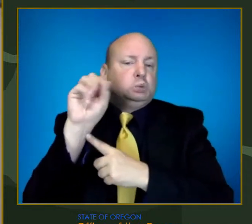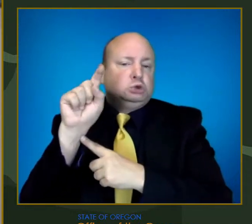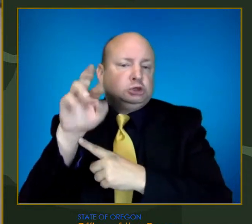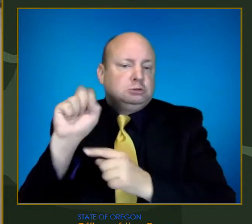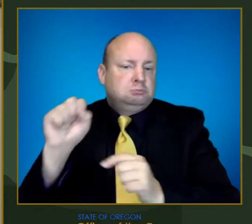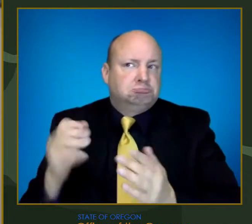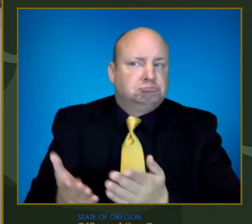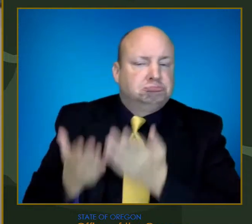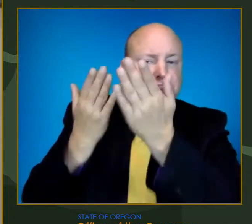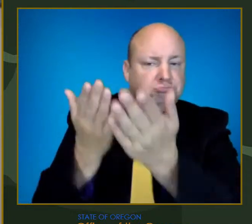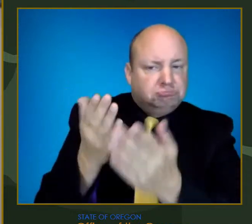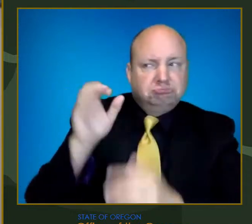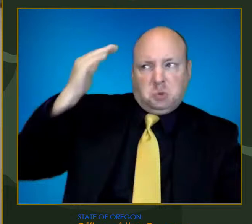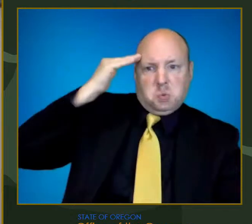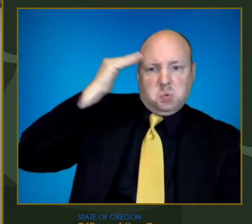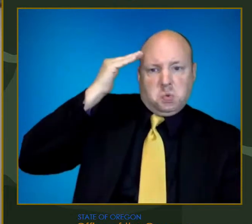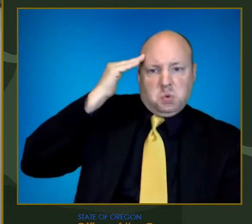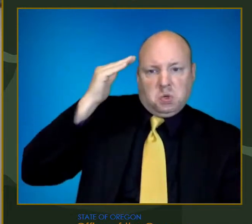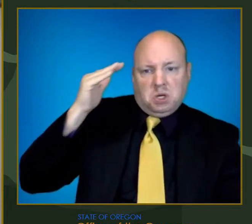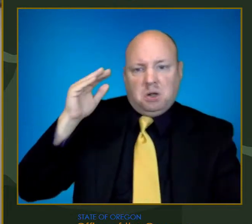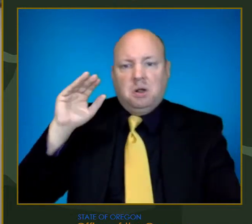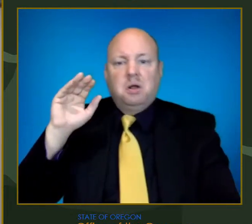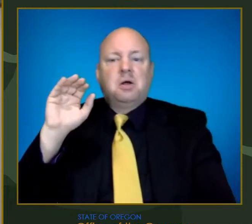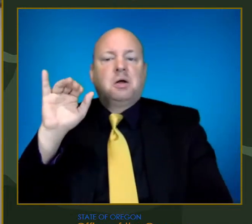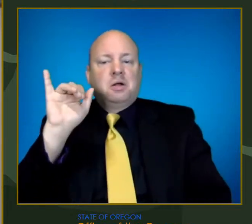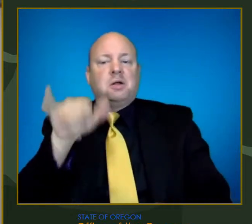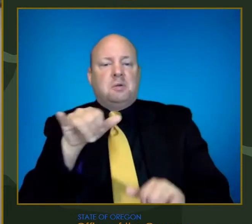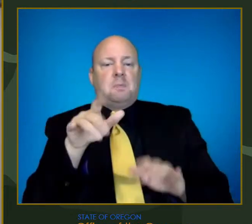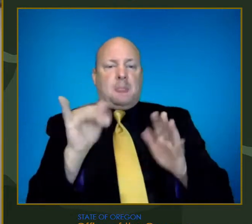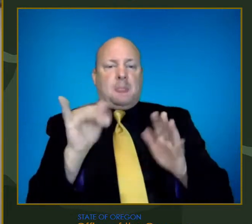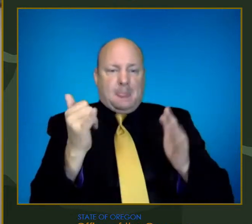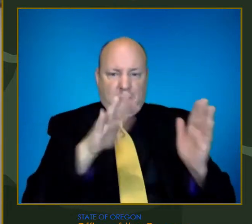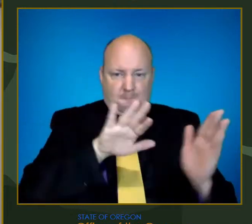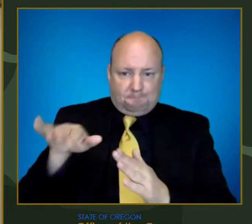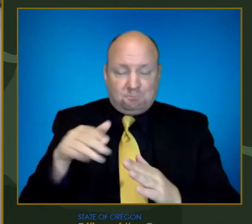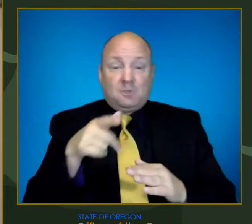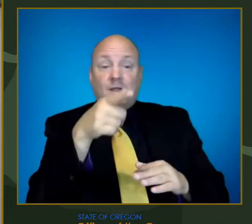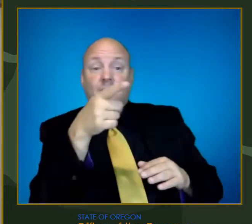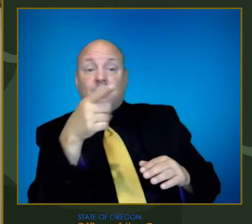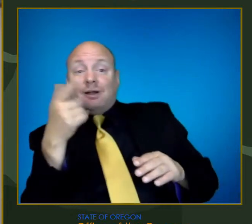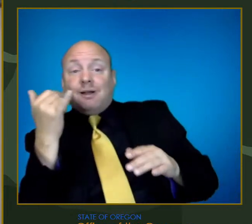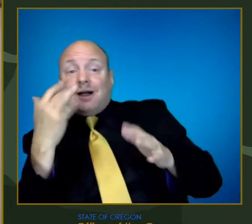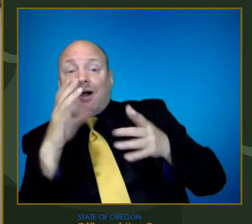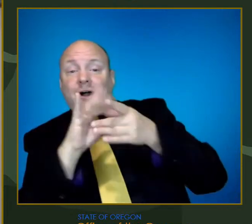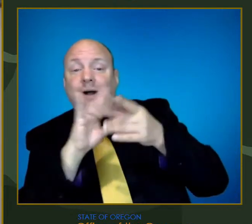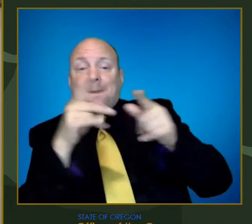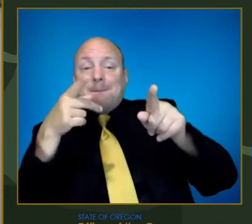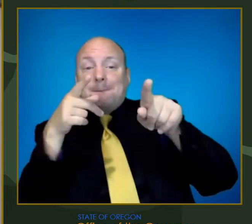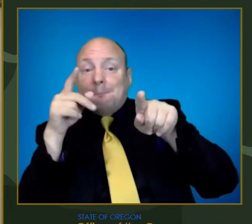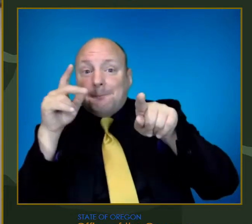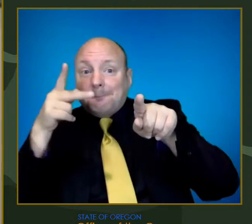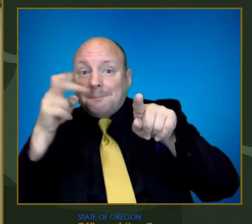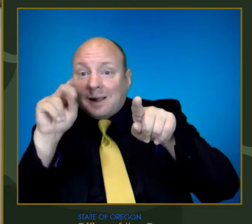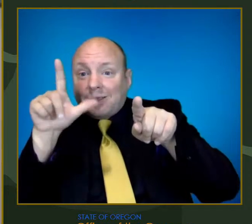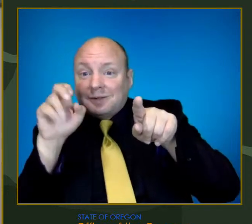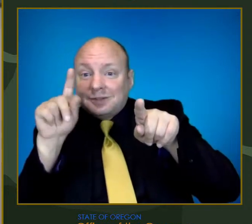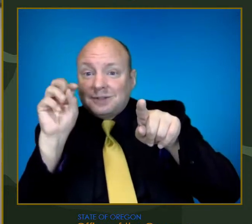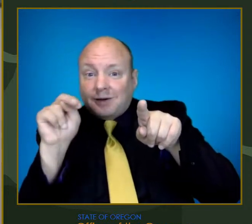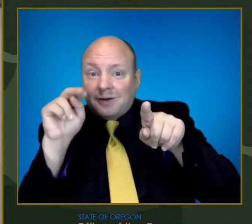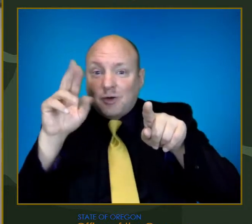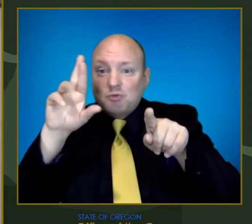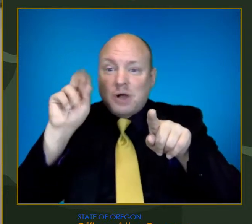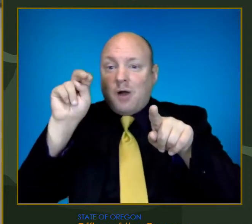when you got a question. So first of all, I think you're fully aware that Delta has changed everything, and